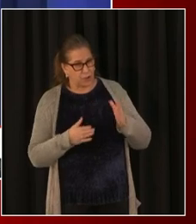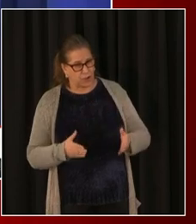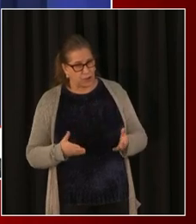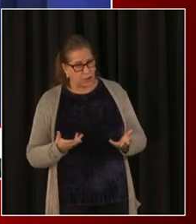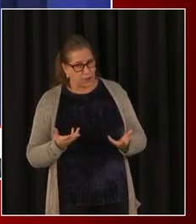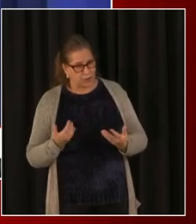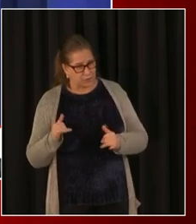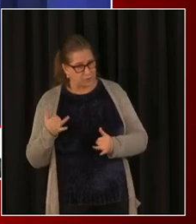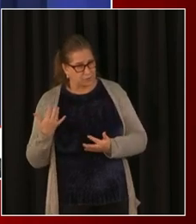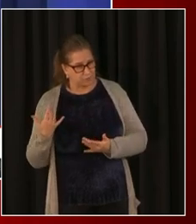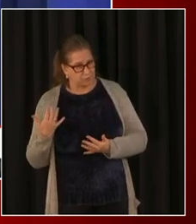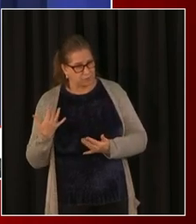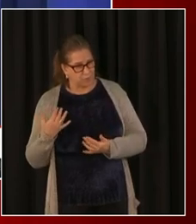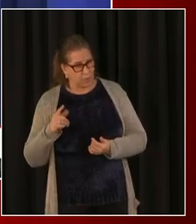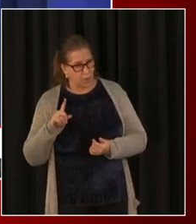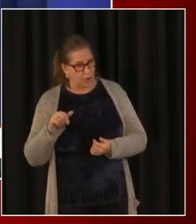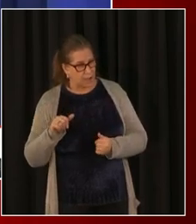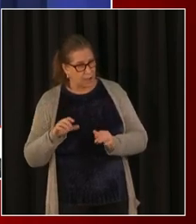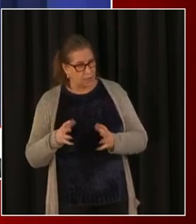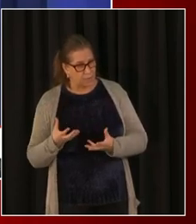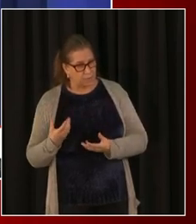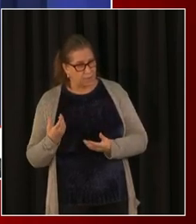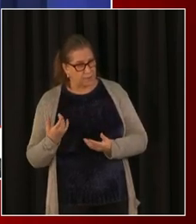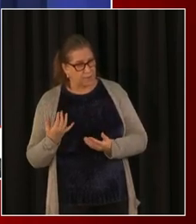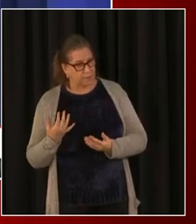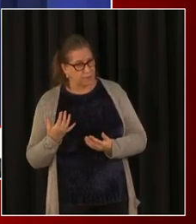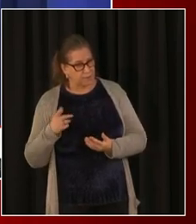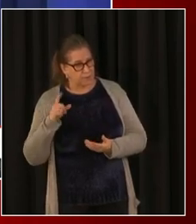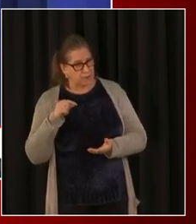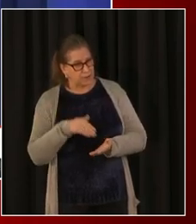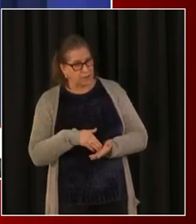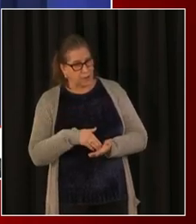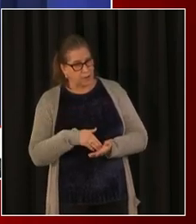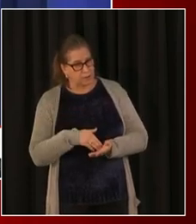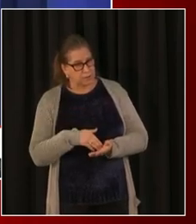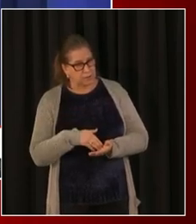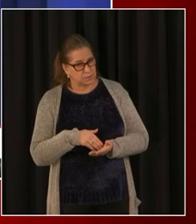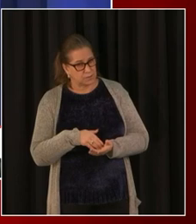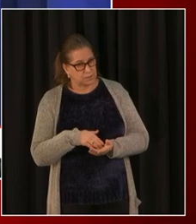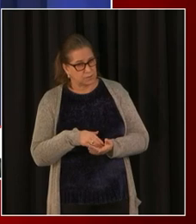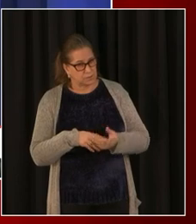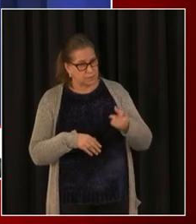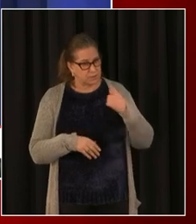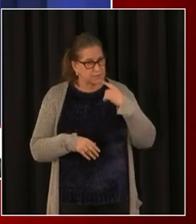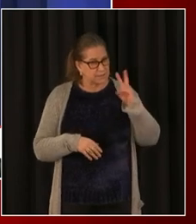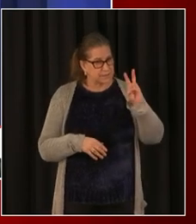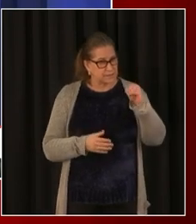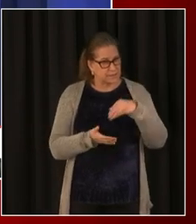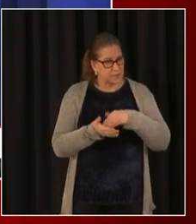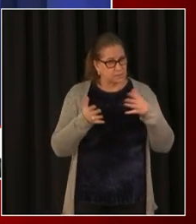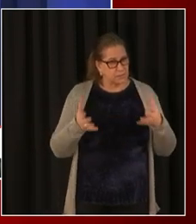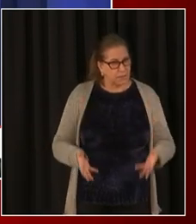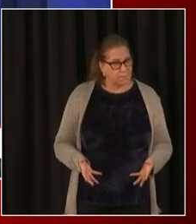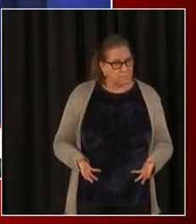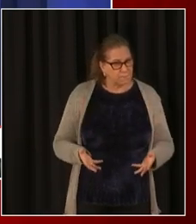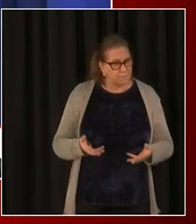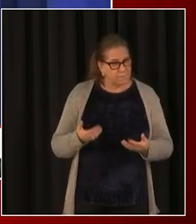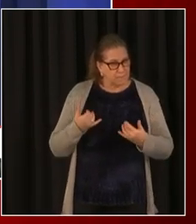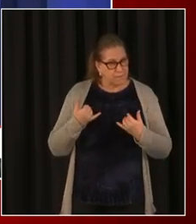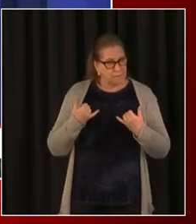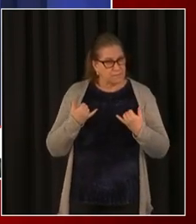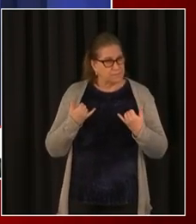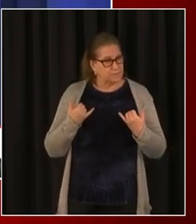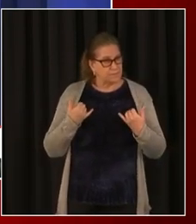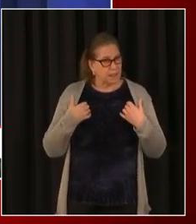vaccines that have been given out, and we're moving on to seniors, to the next group. Are you concerned that this means that a majority of the city's healthcare workers